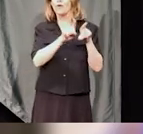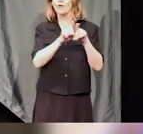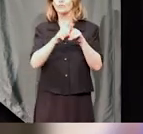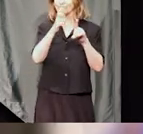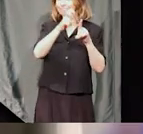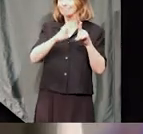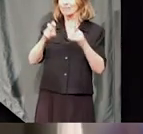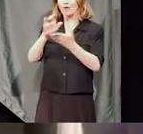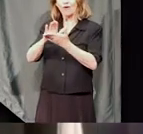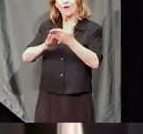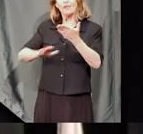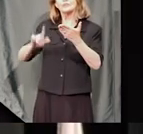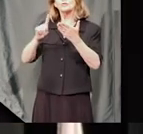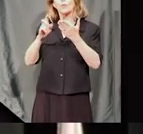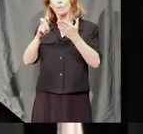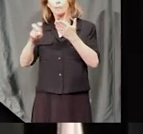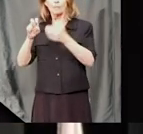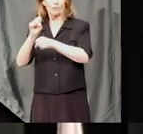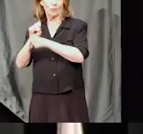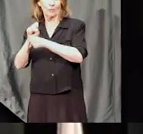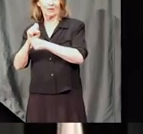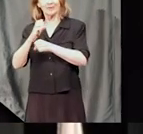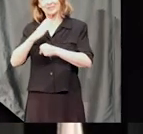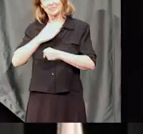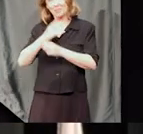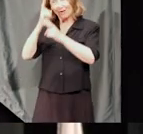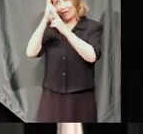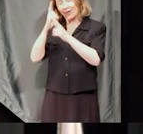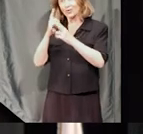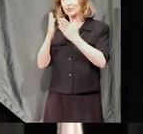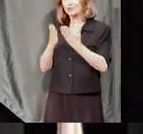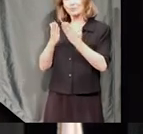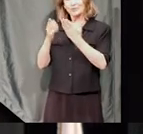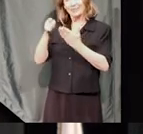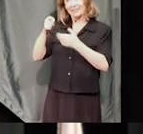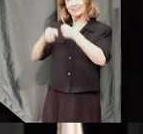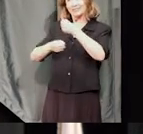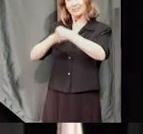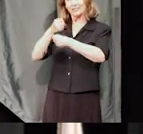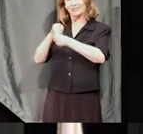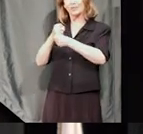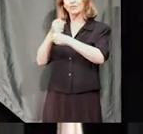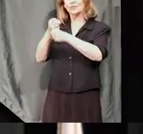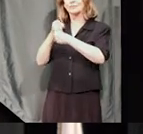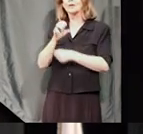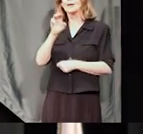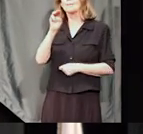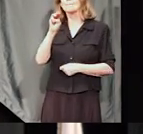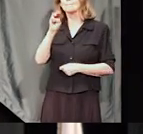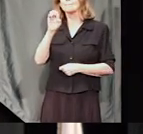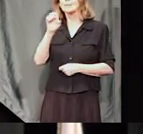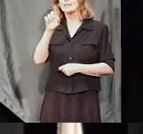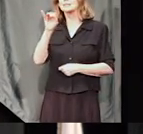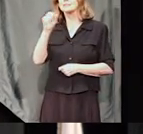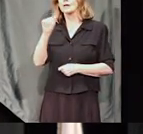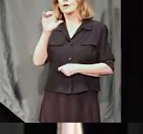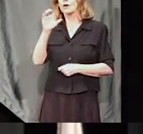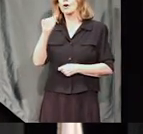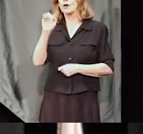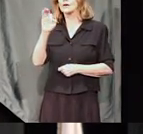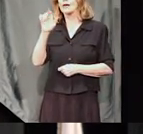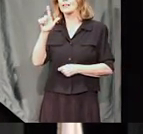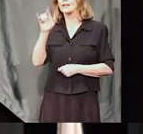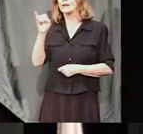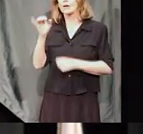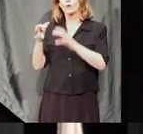in the workforce. It is my honor to present to you this year's recipient, Melissa Cardelli, coordinator of the Early